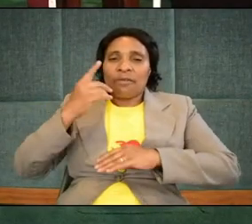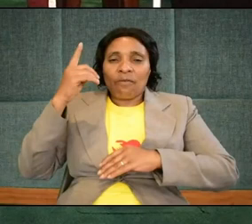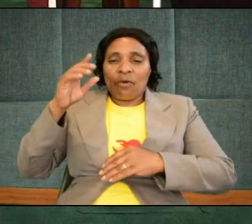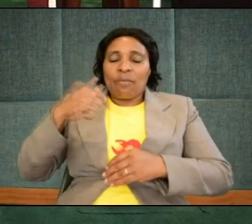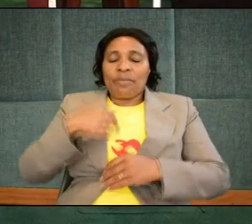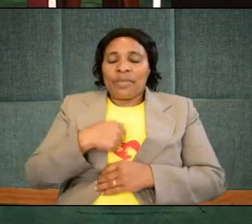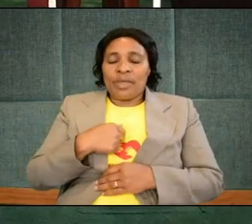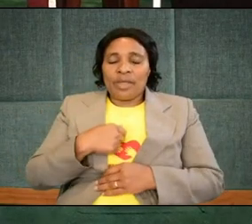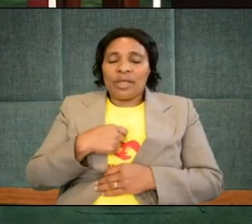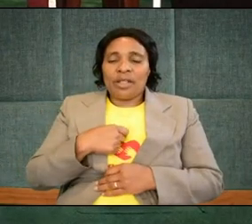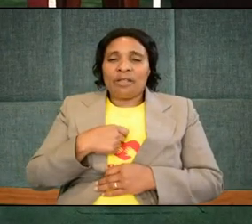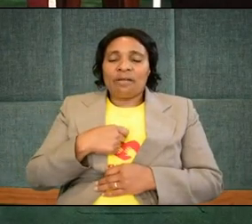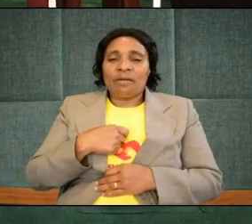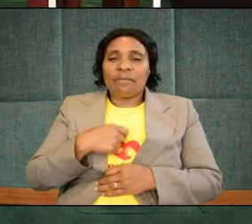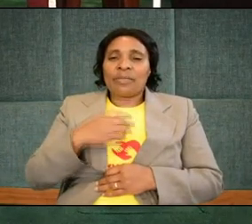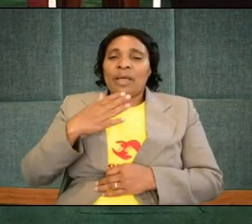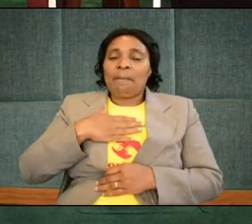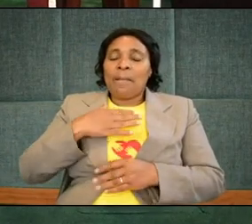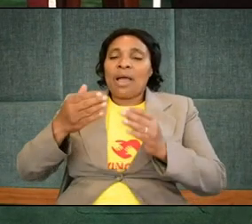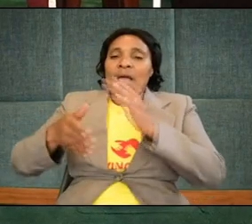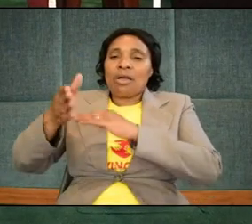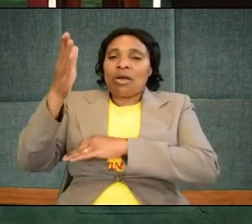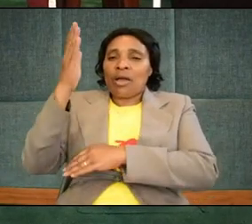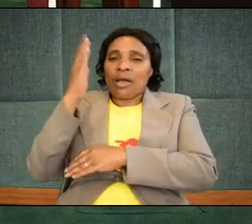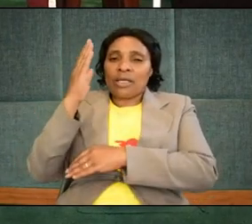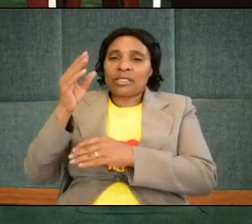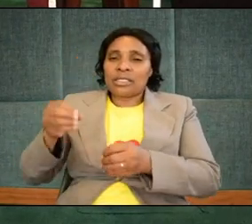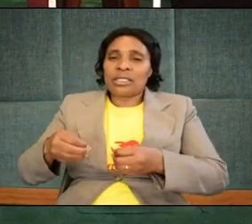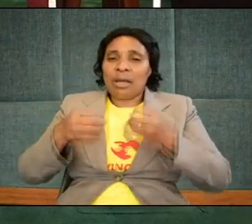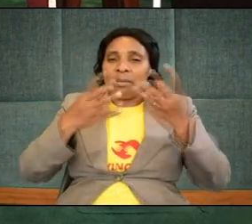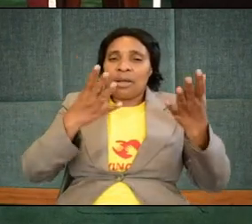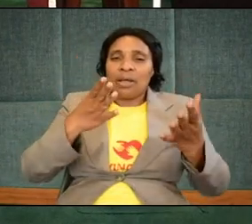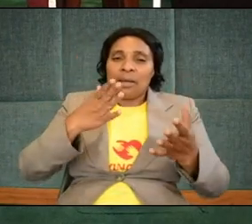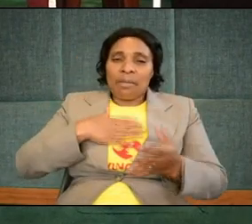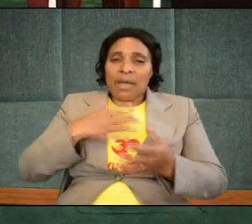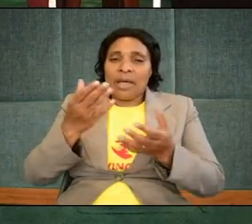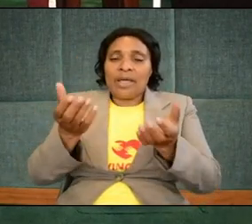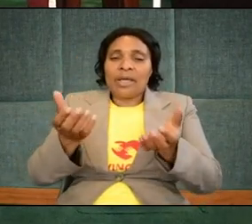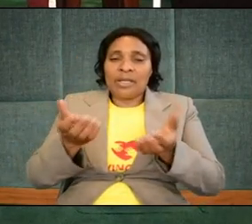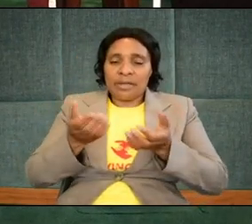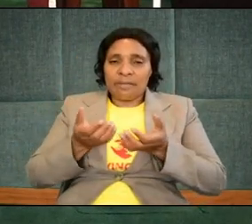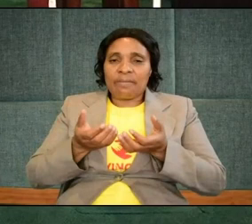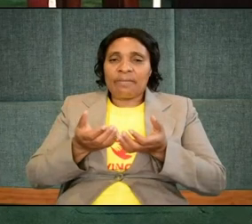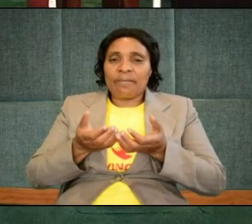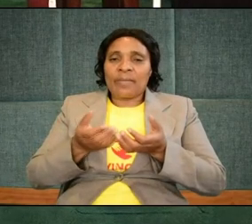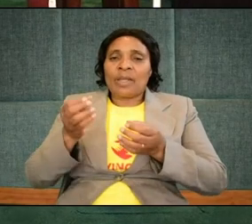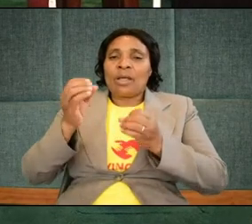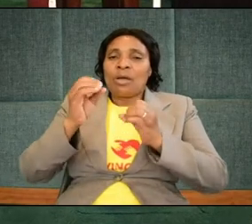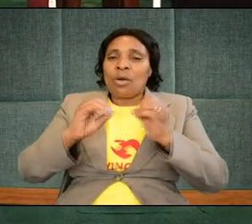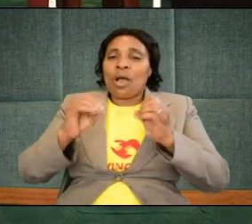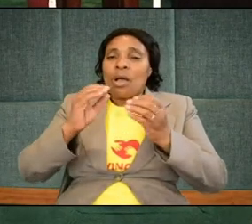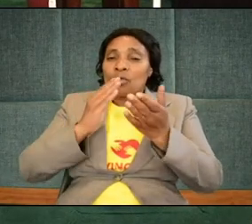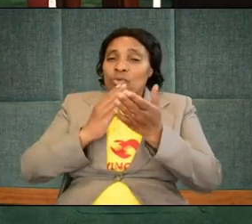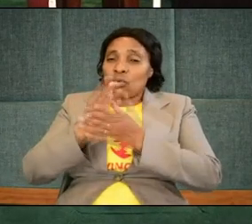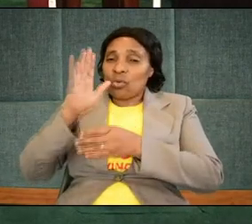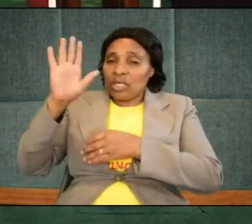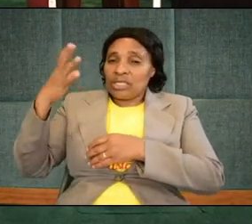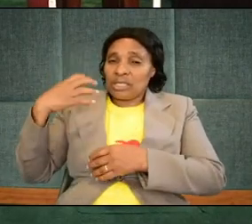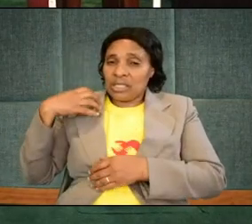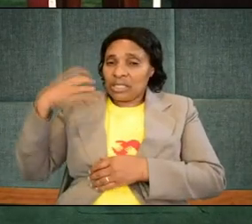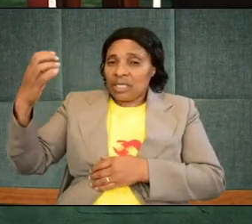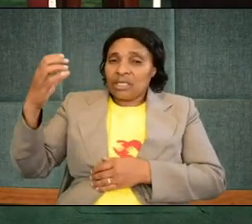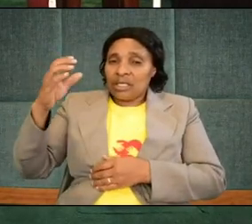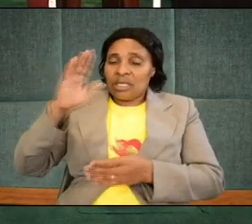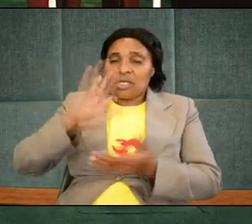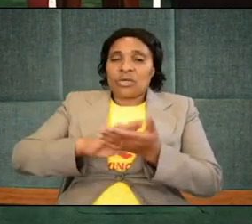me. My God shall supply all my needs according to his riches